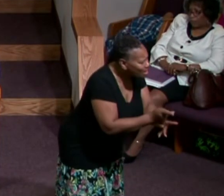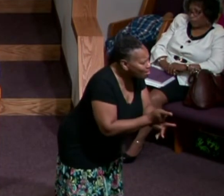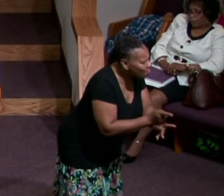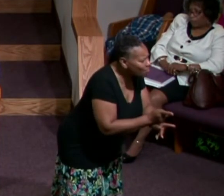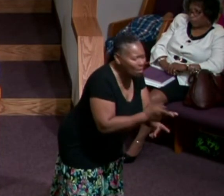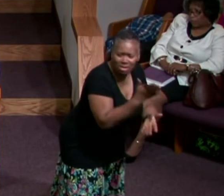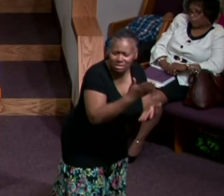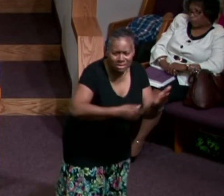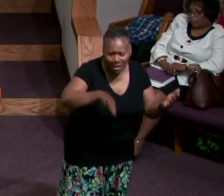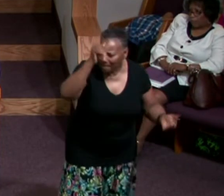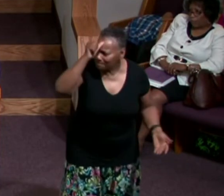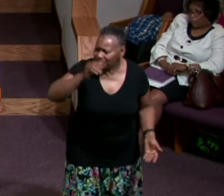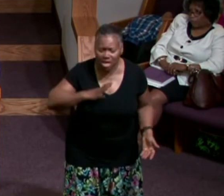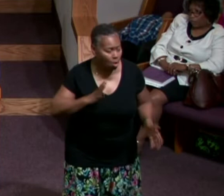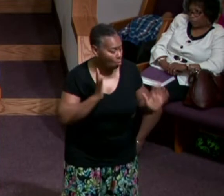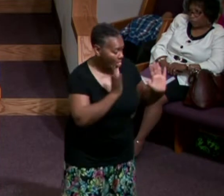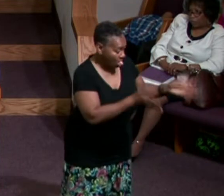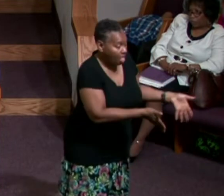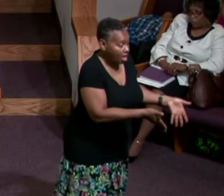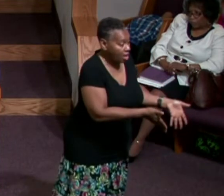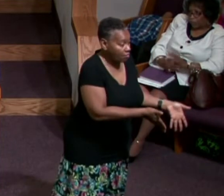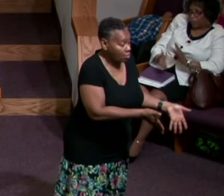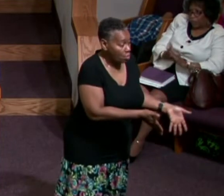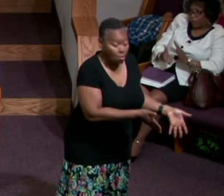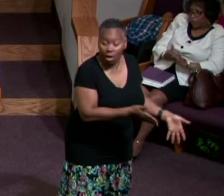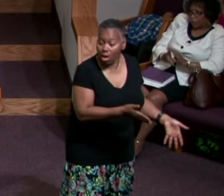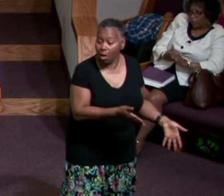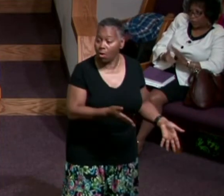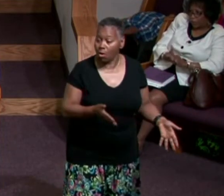some men that will leave you alone and mess with your daughter